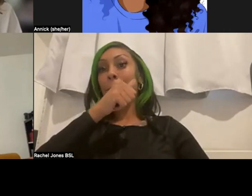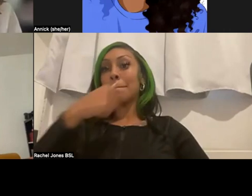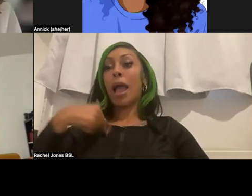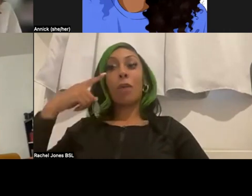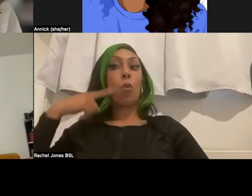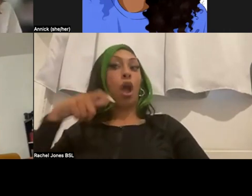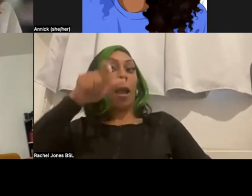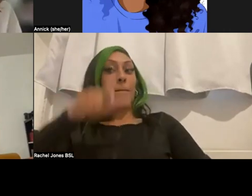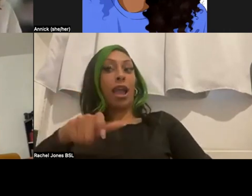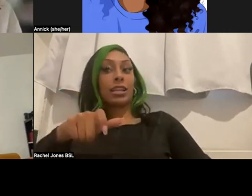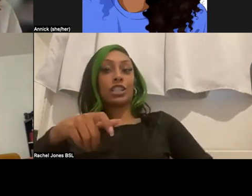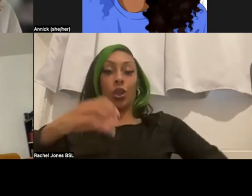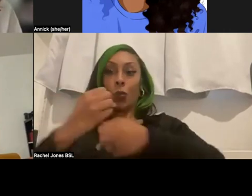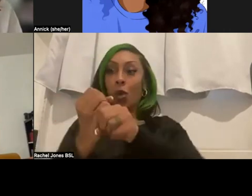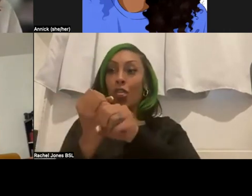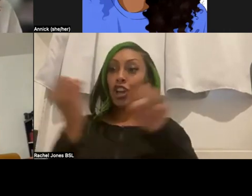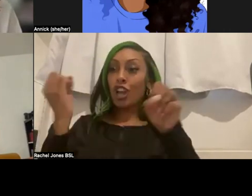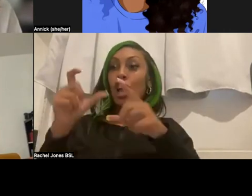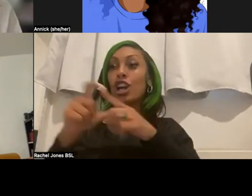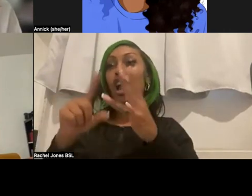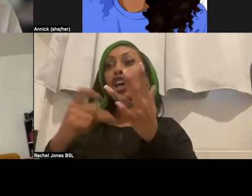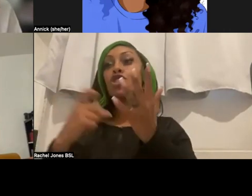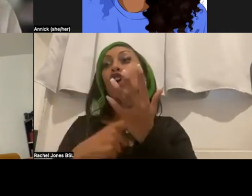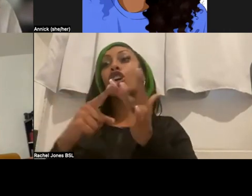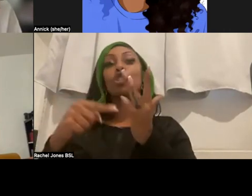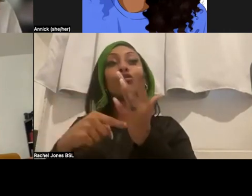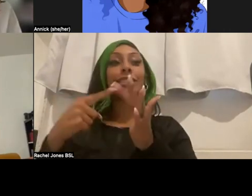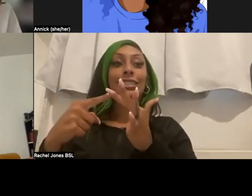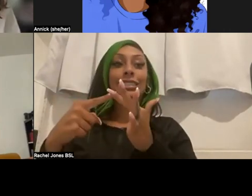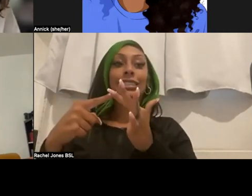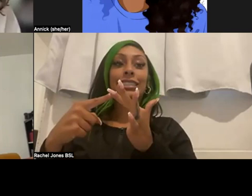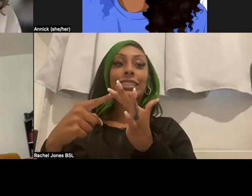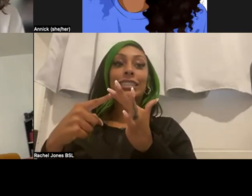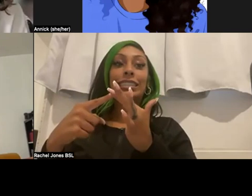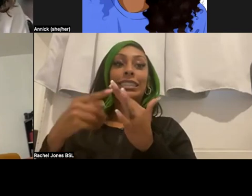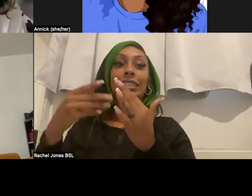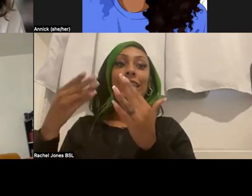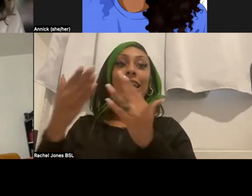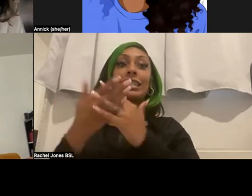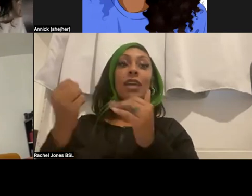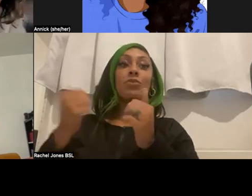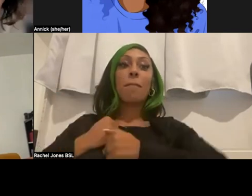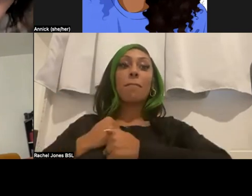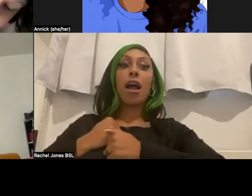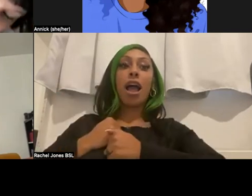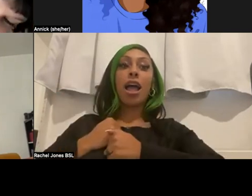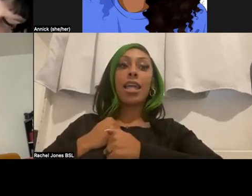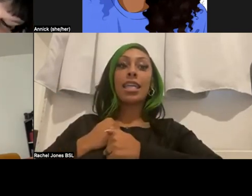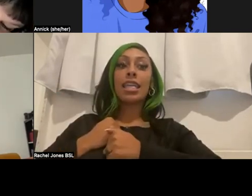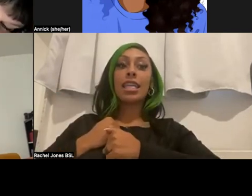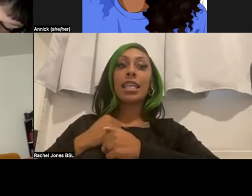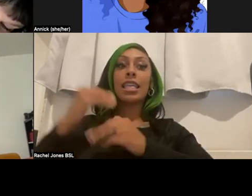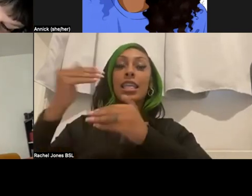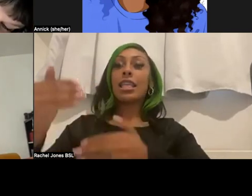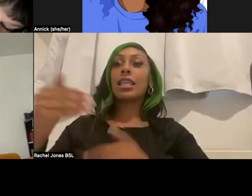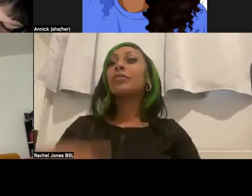with a doctorate, and that these also intersect with my marginalization, not least because one of my